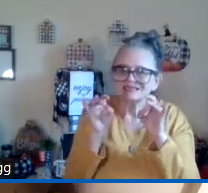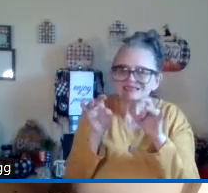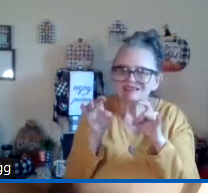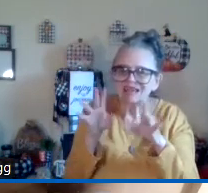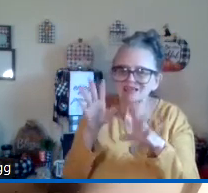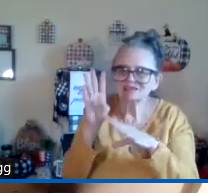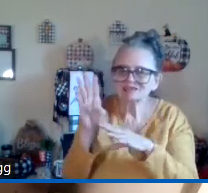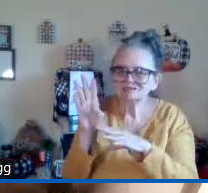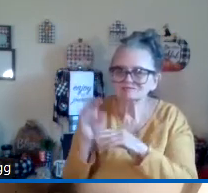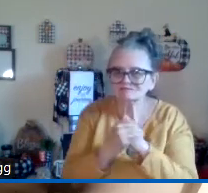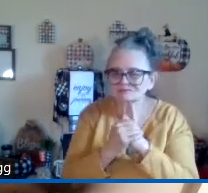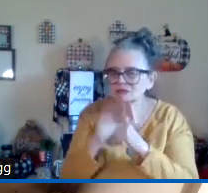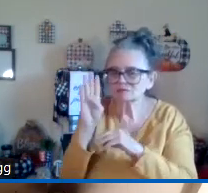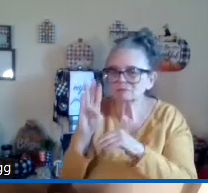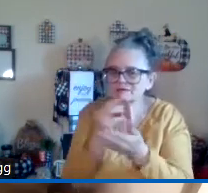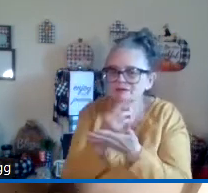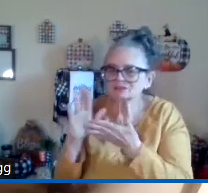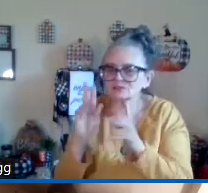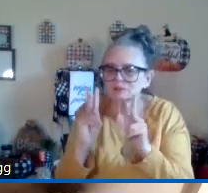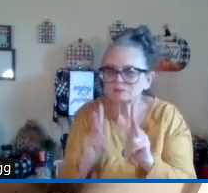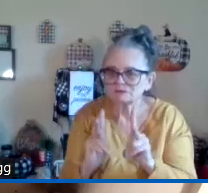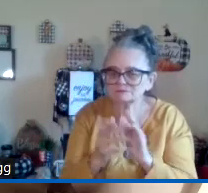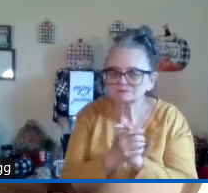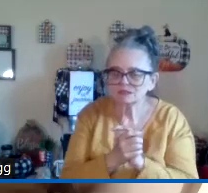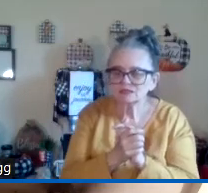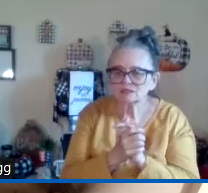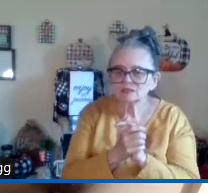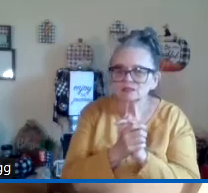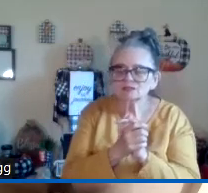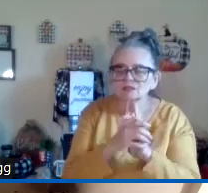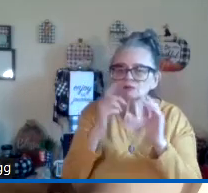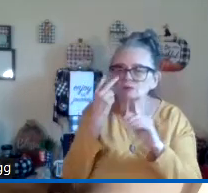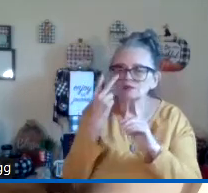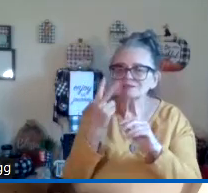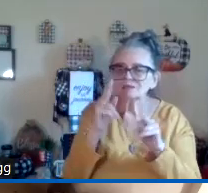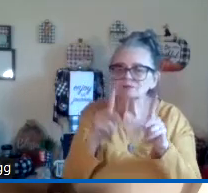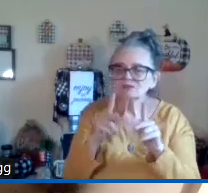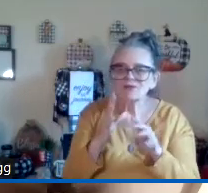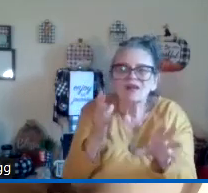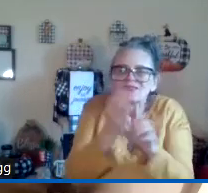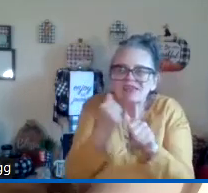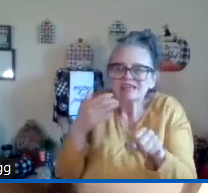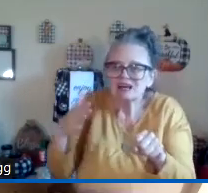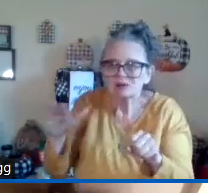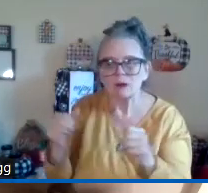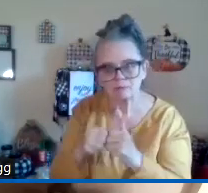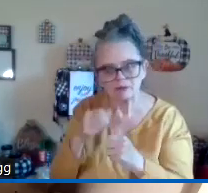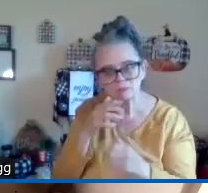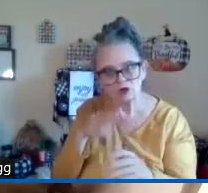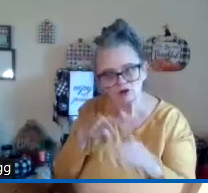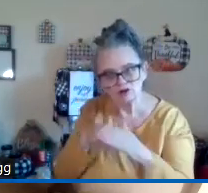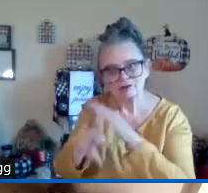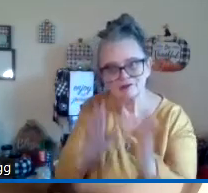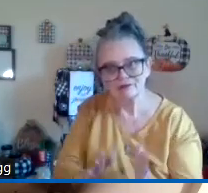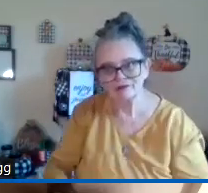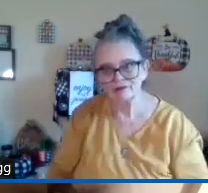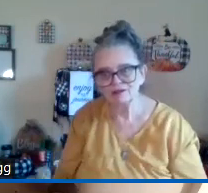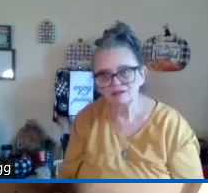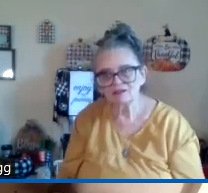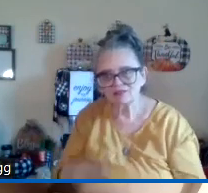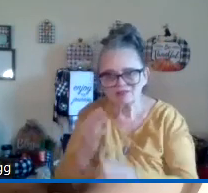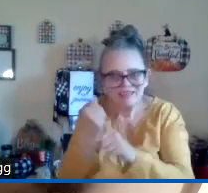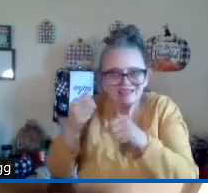does what's right. They're a believer. They follow God's ways. Oh, let's follow, let's do what they say.